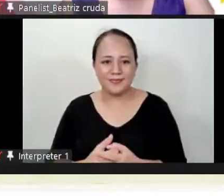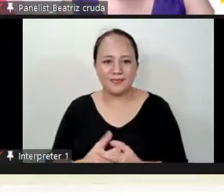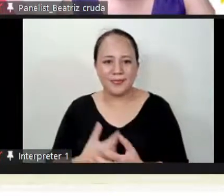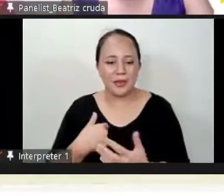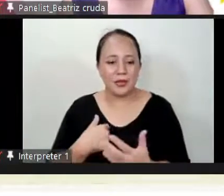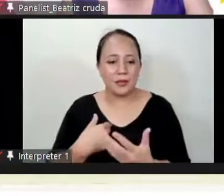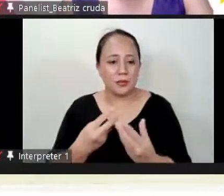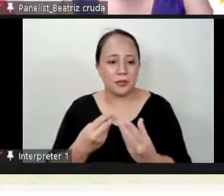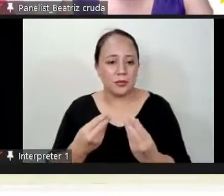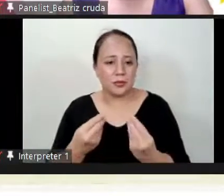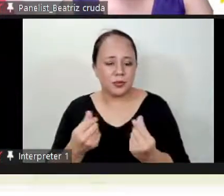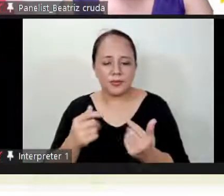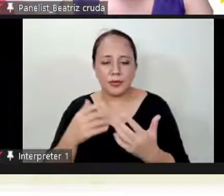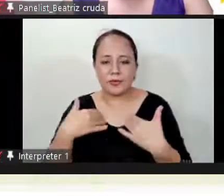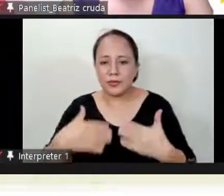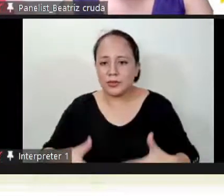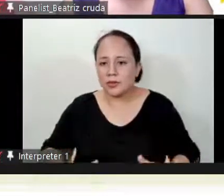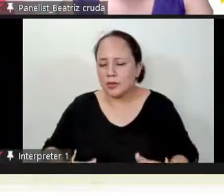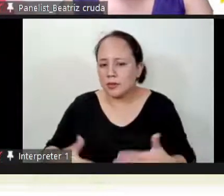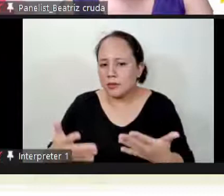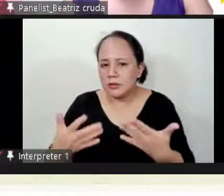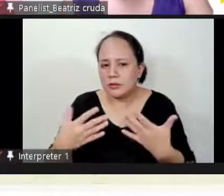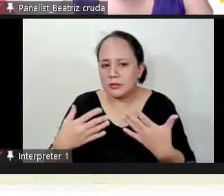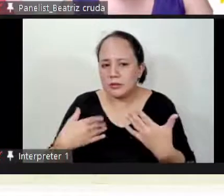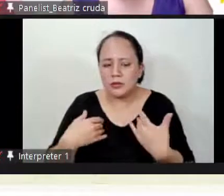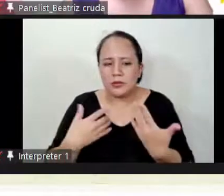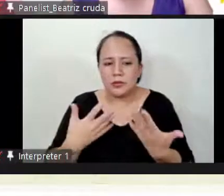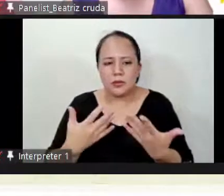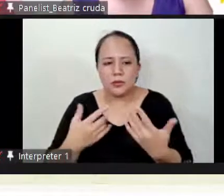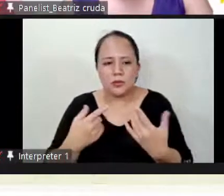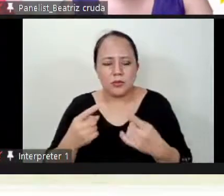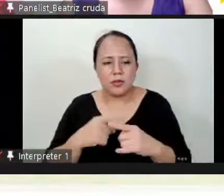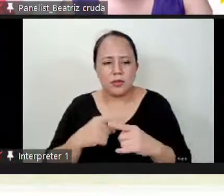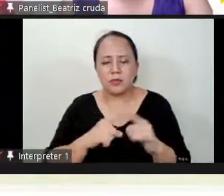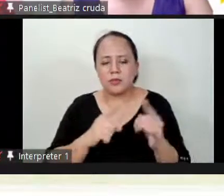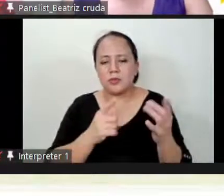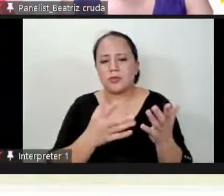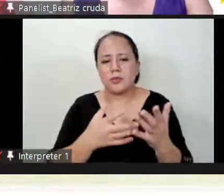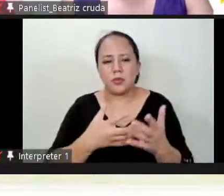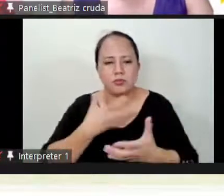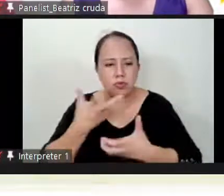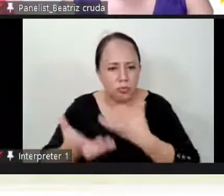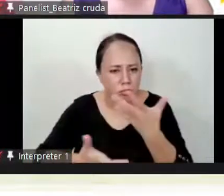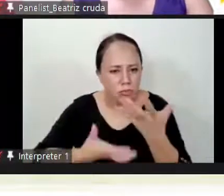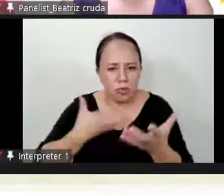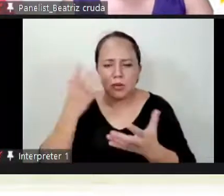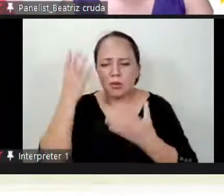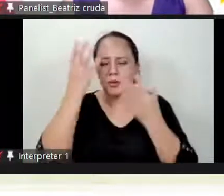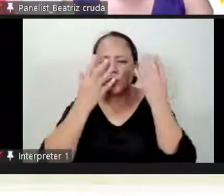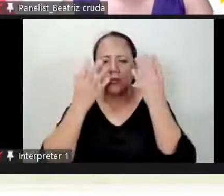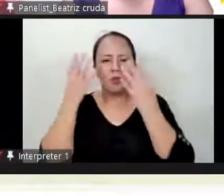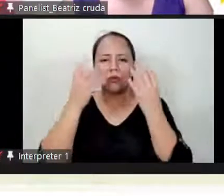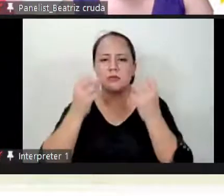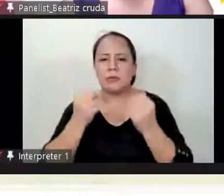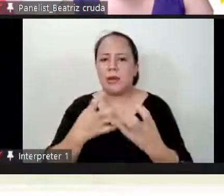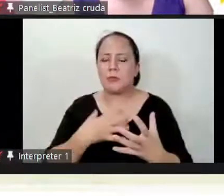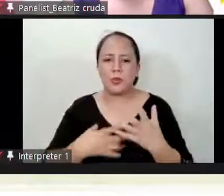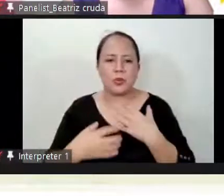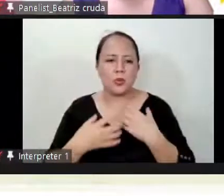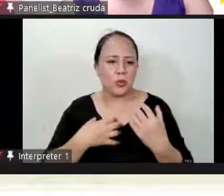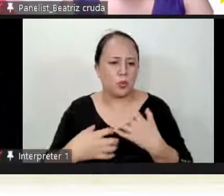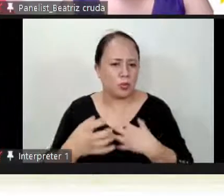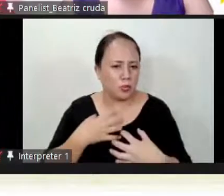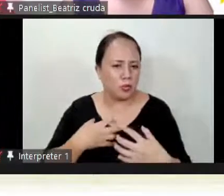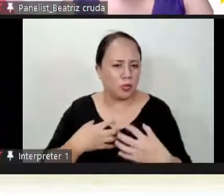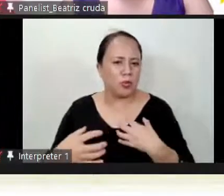addressing the physical symptoms, there will be pain, there will be nausea and vomiting, there will be a lot of complaints. We